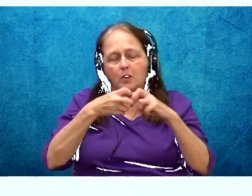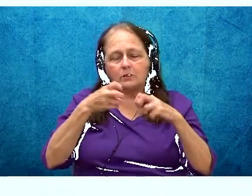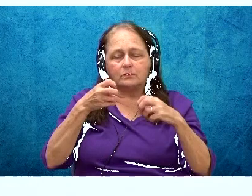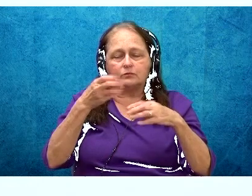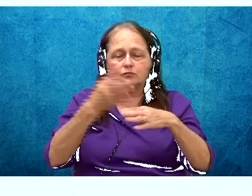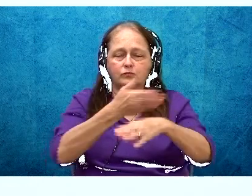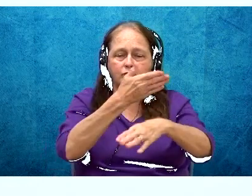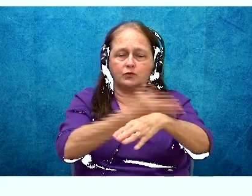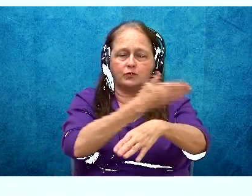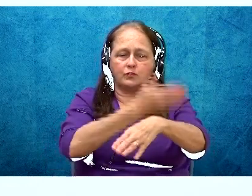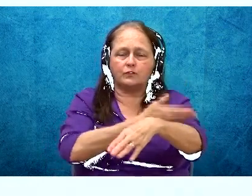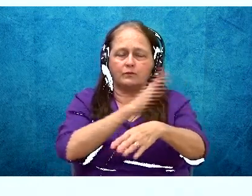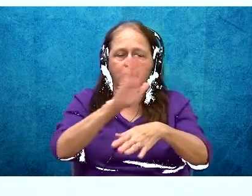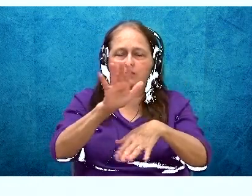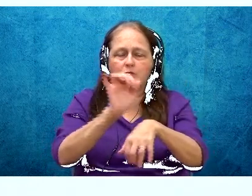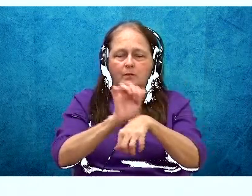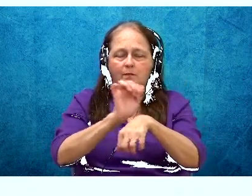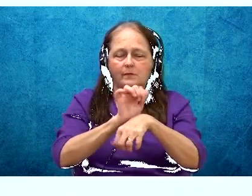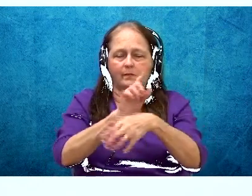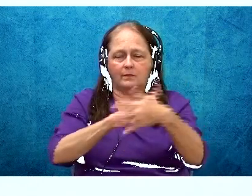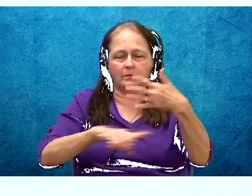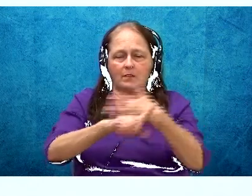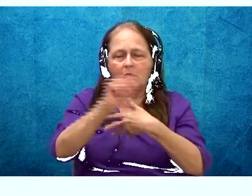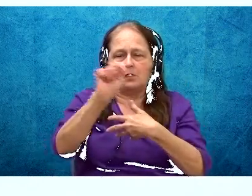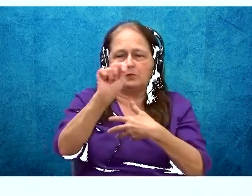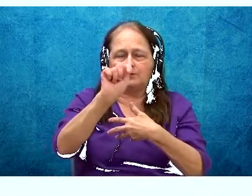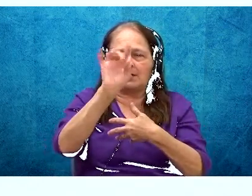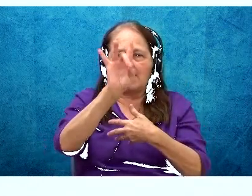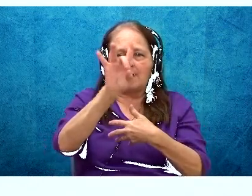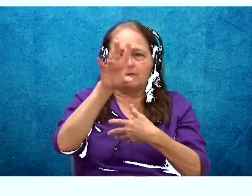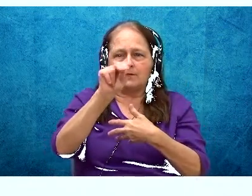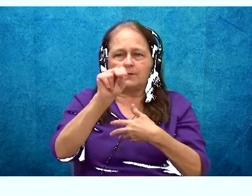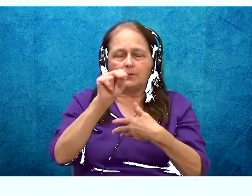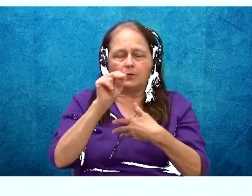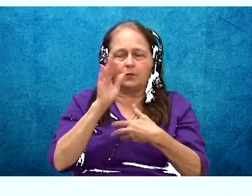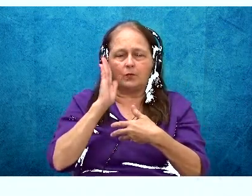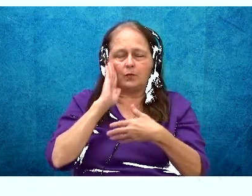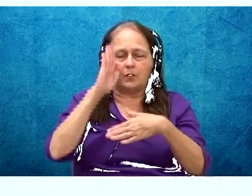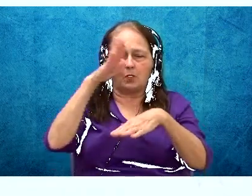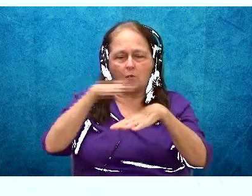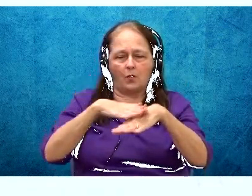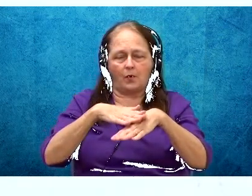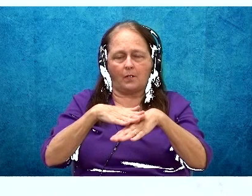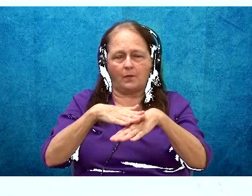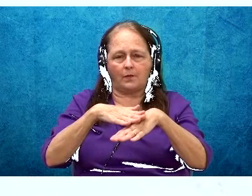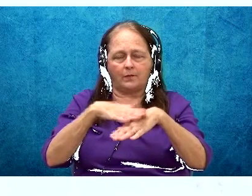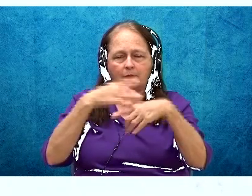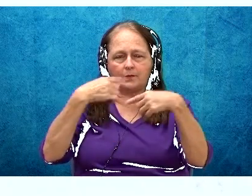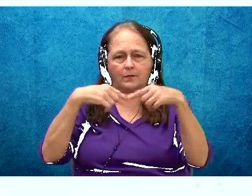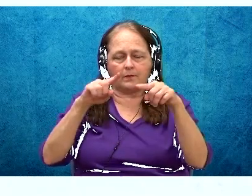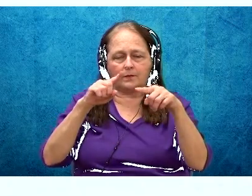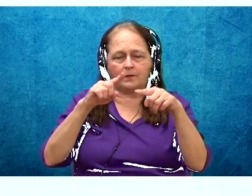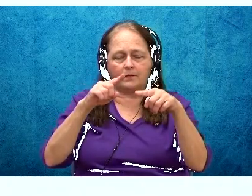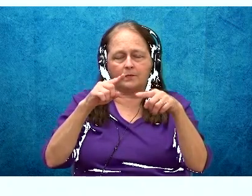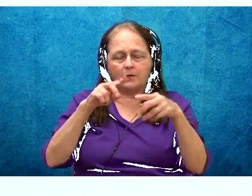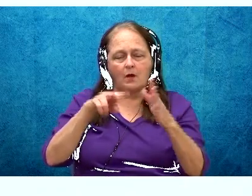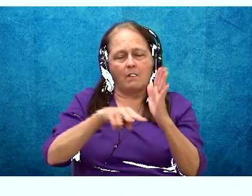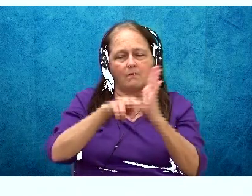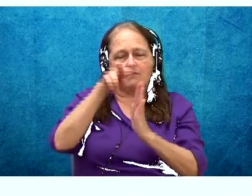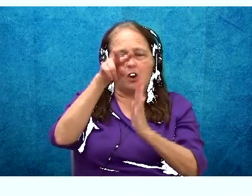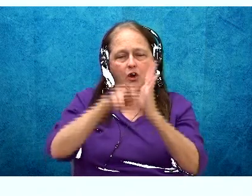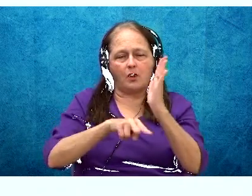your skills. Next Tuesday at 8:30, I will be on the air going over volume of